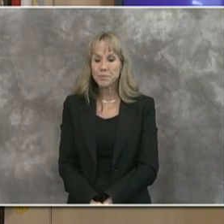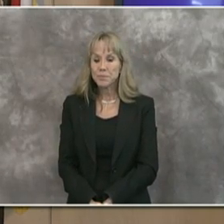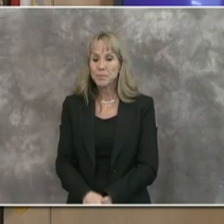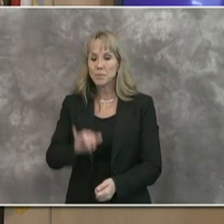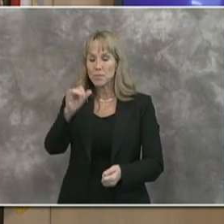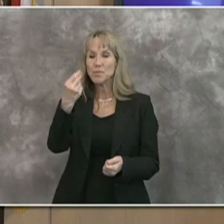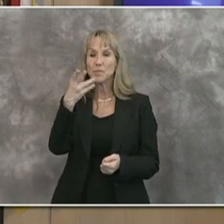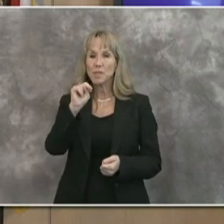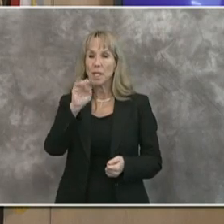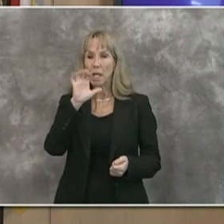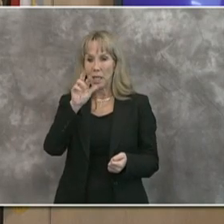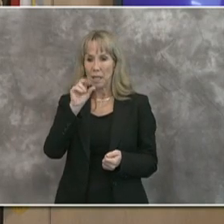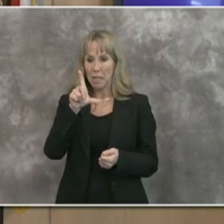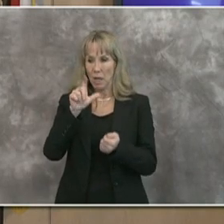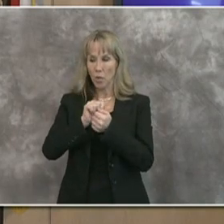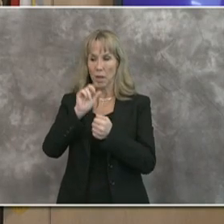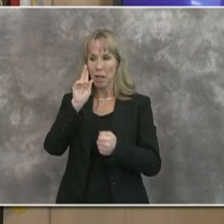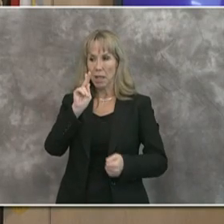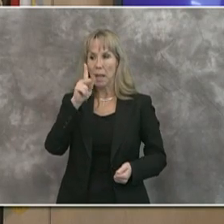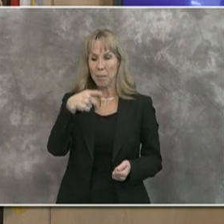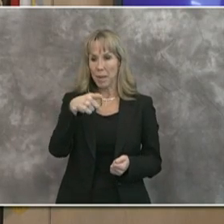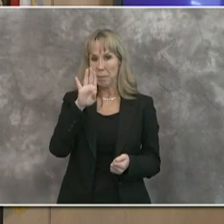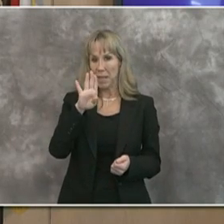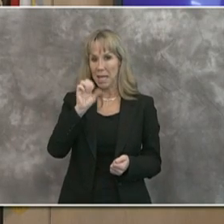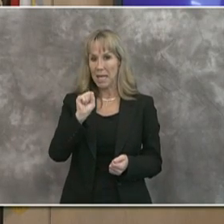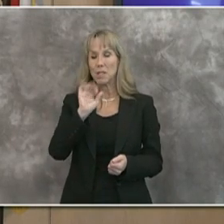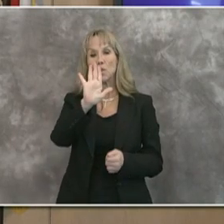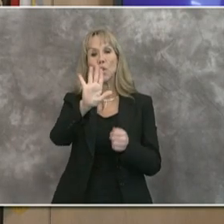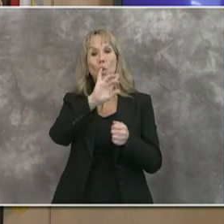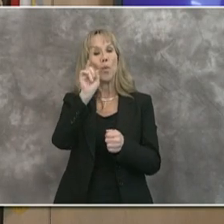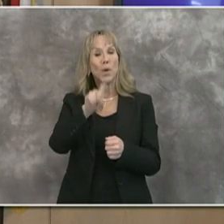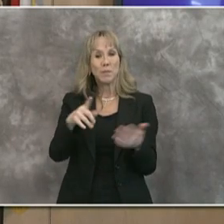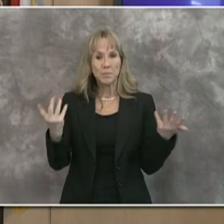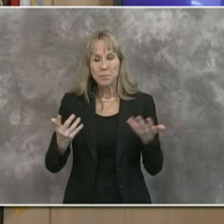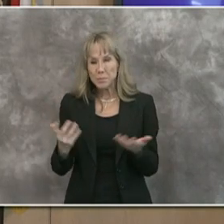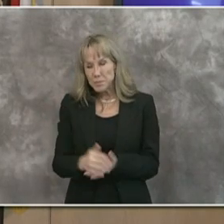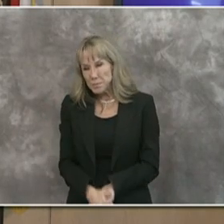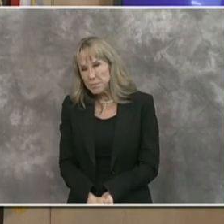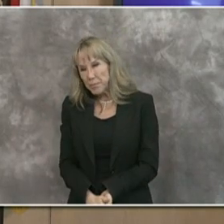John Carroll with KPBS. Please state your question.